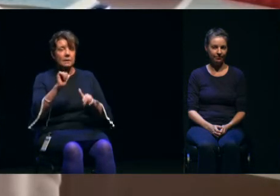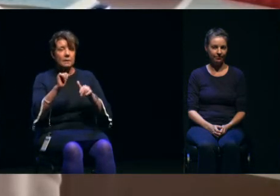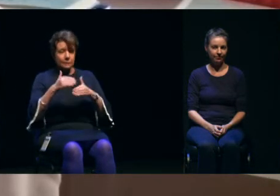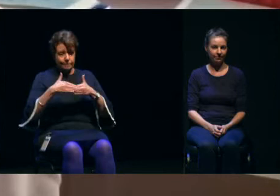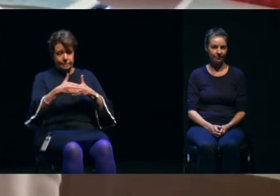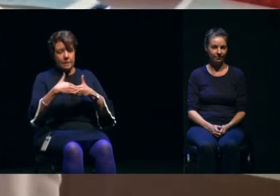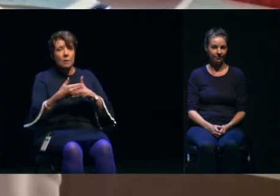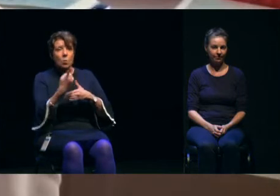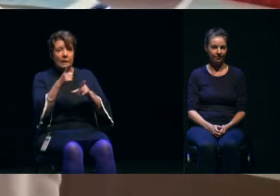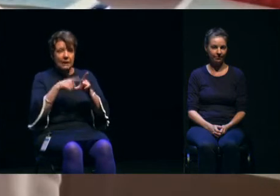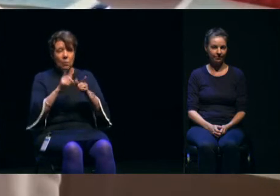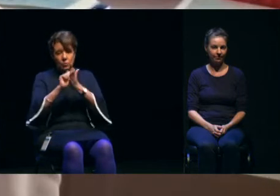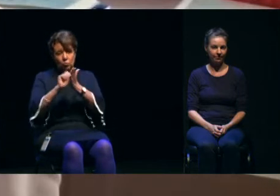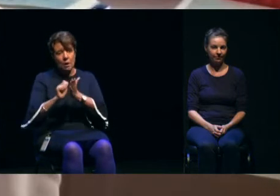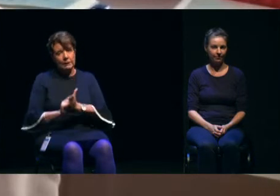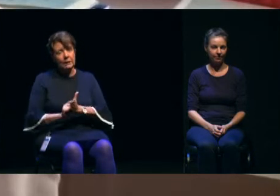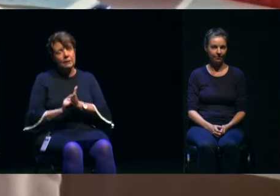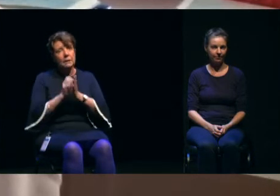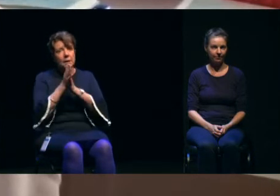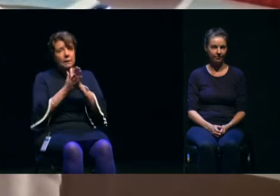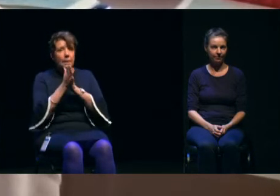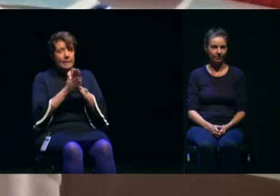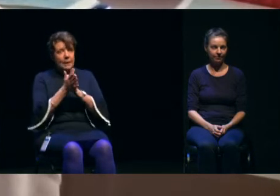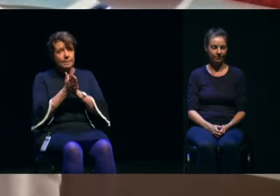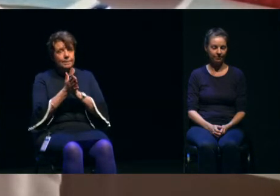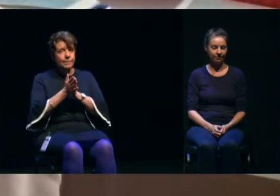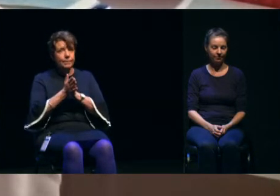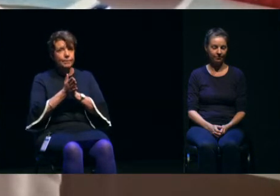was writing. That allowed me to see